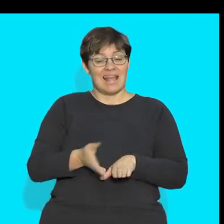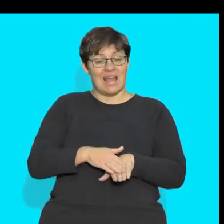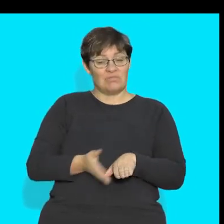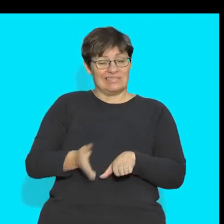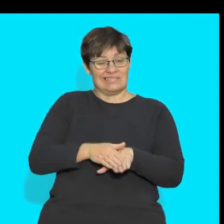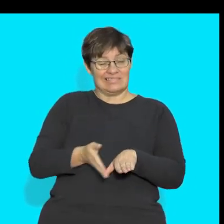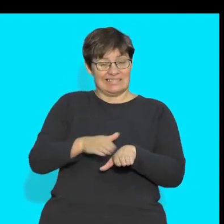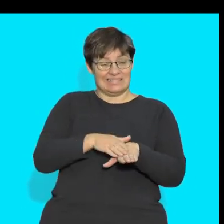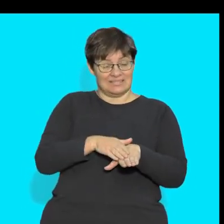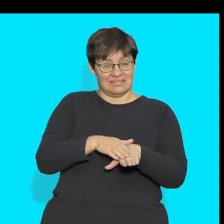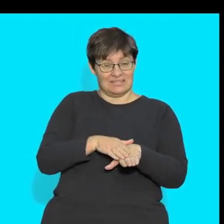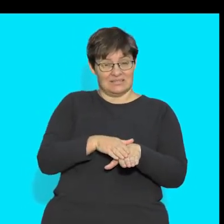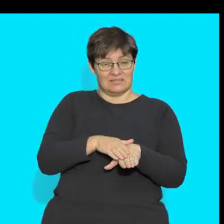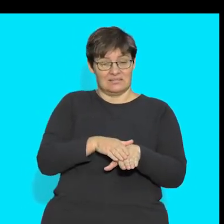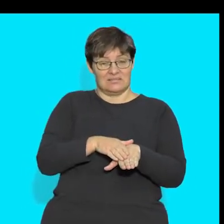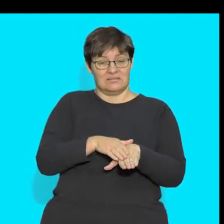the current